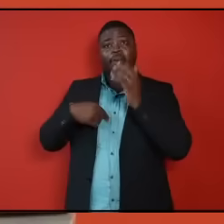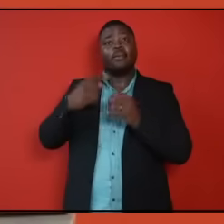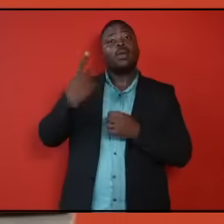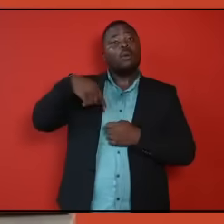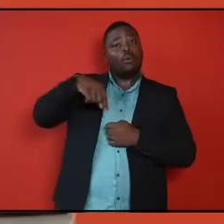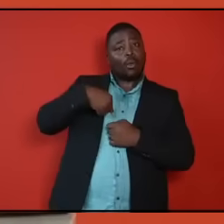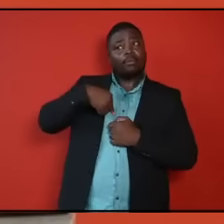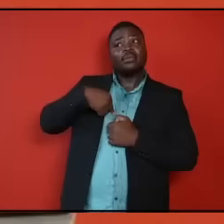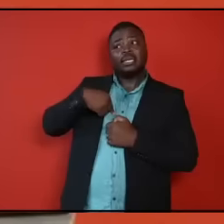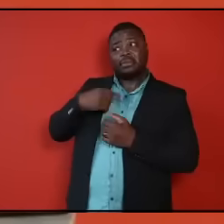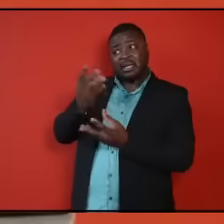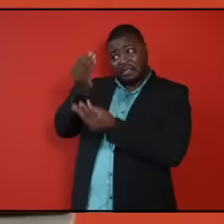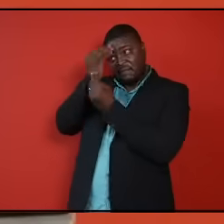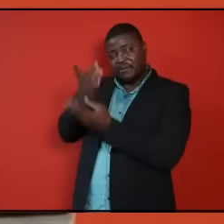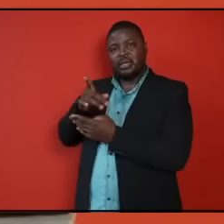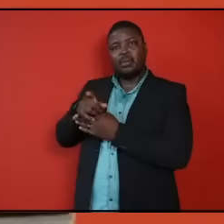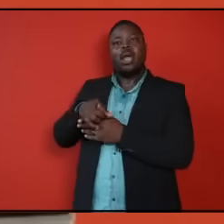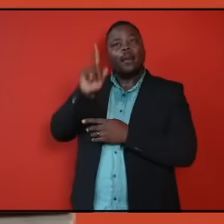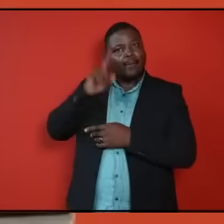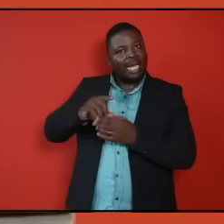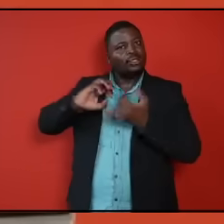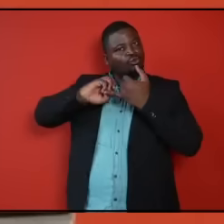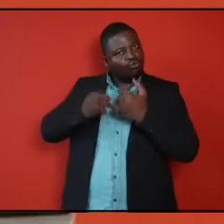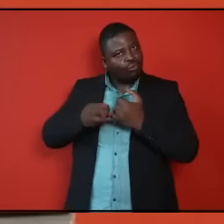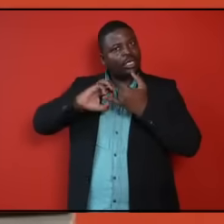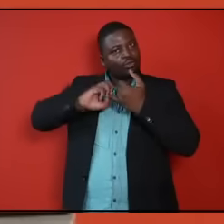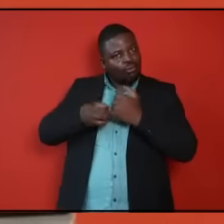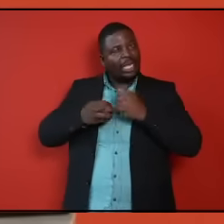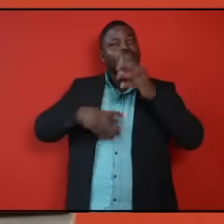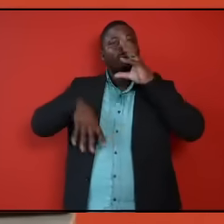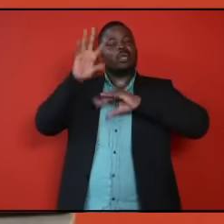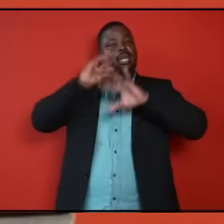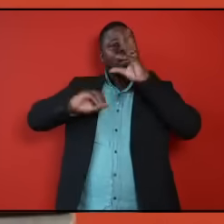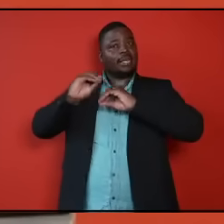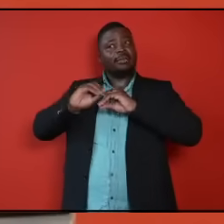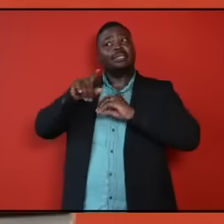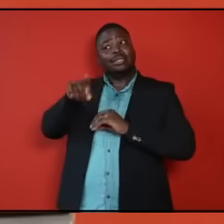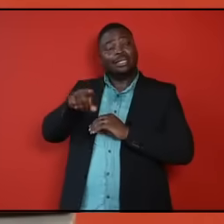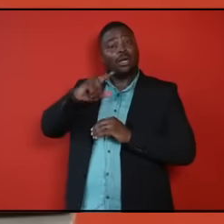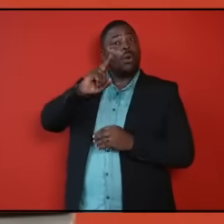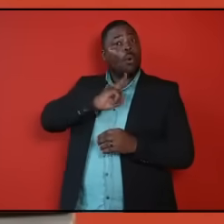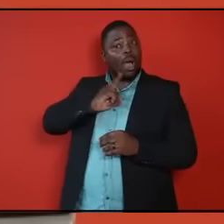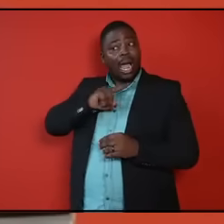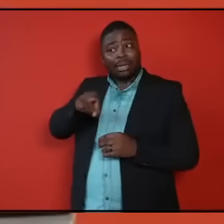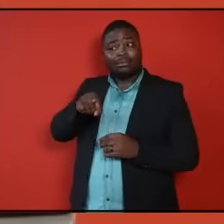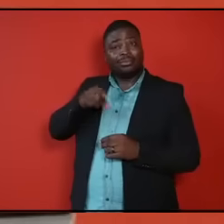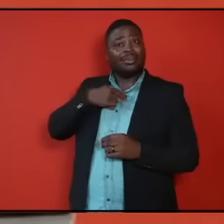try to learn, they must internalize it, that they are no longer in power.